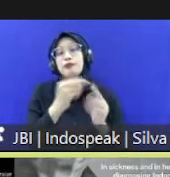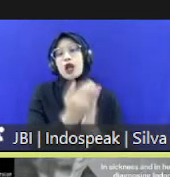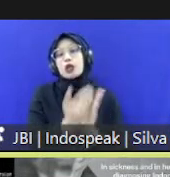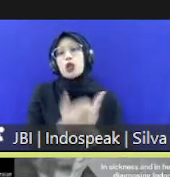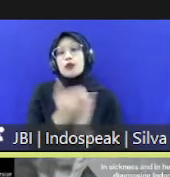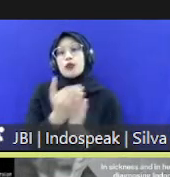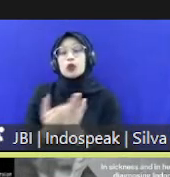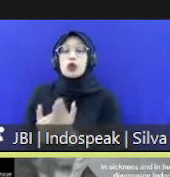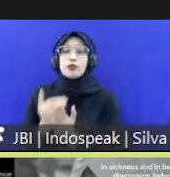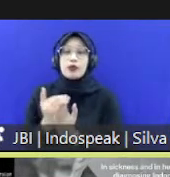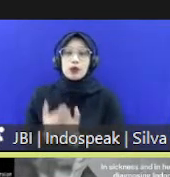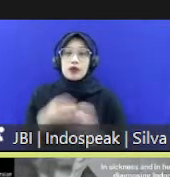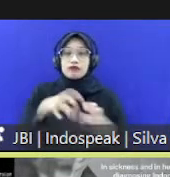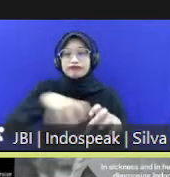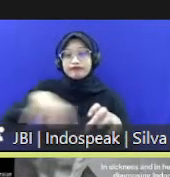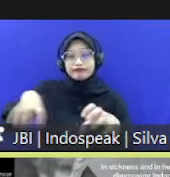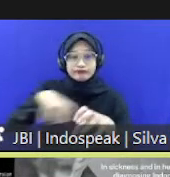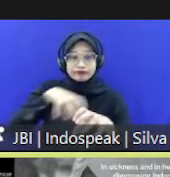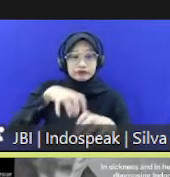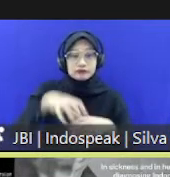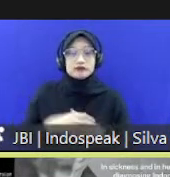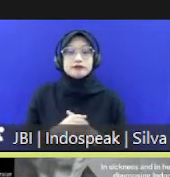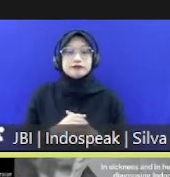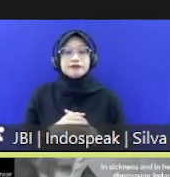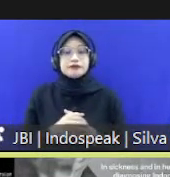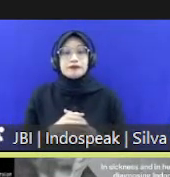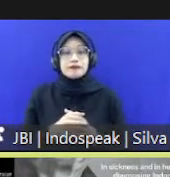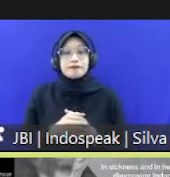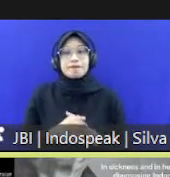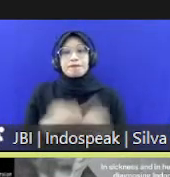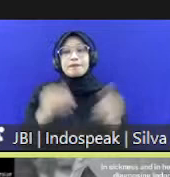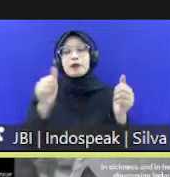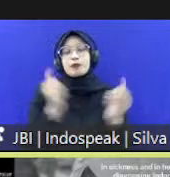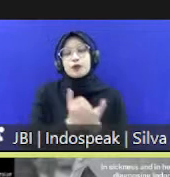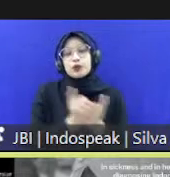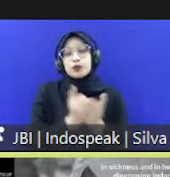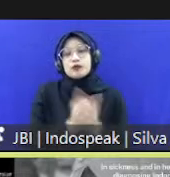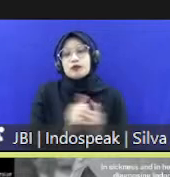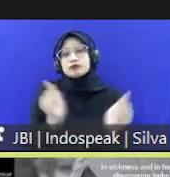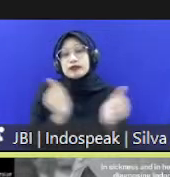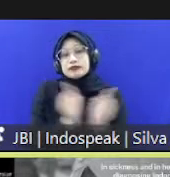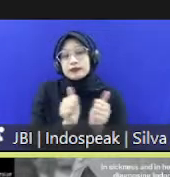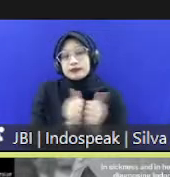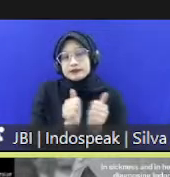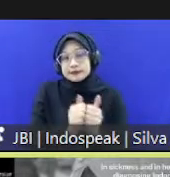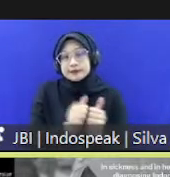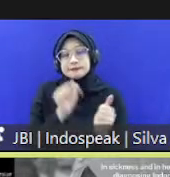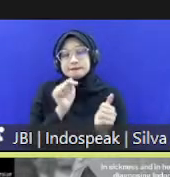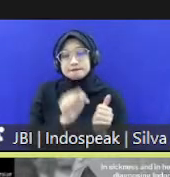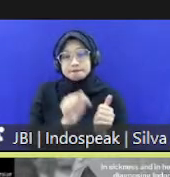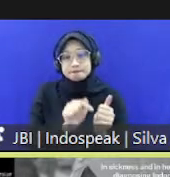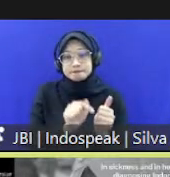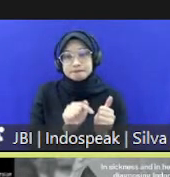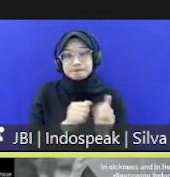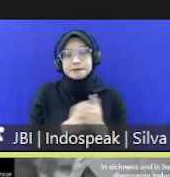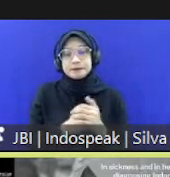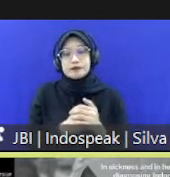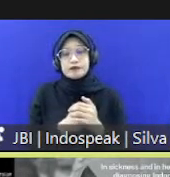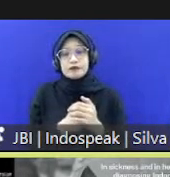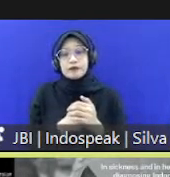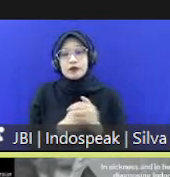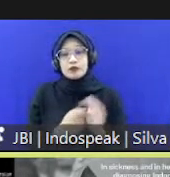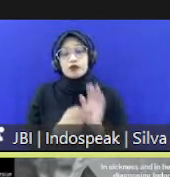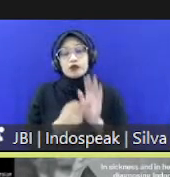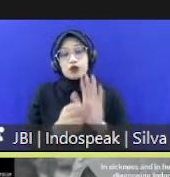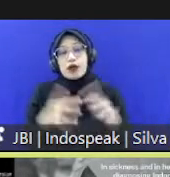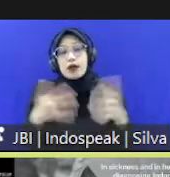law. These legal commitments have been accompanied by health policies and programs that have sought to promote the right to health